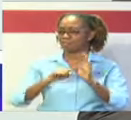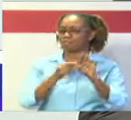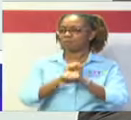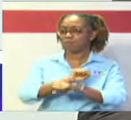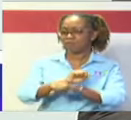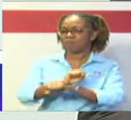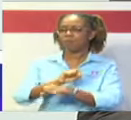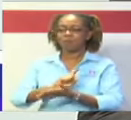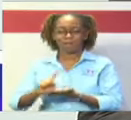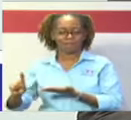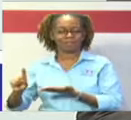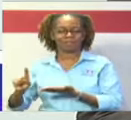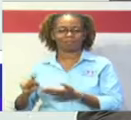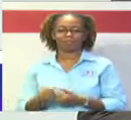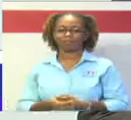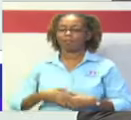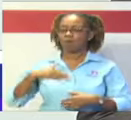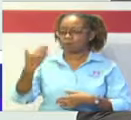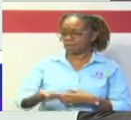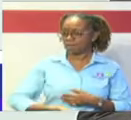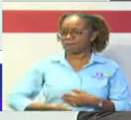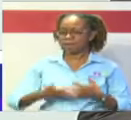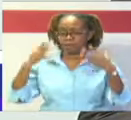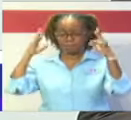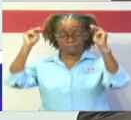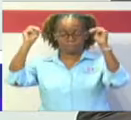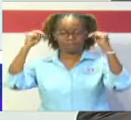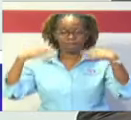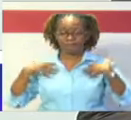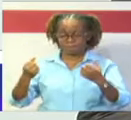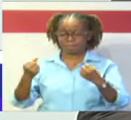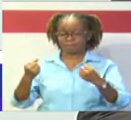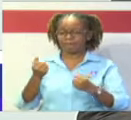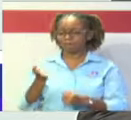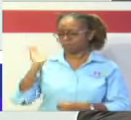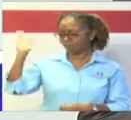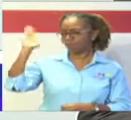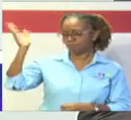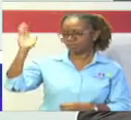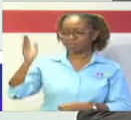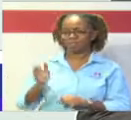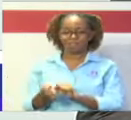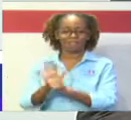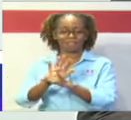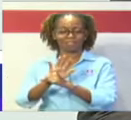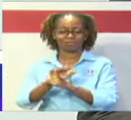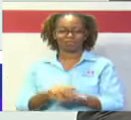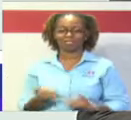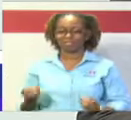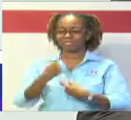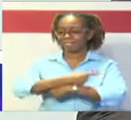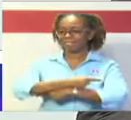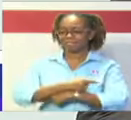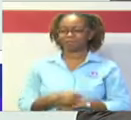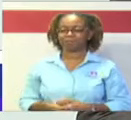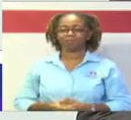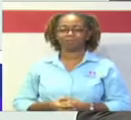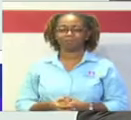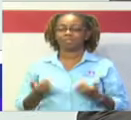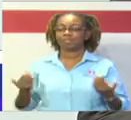Health's National COVID-19 Update for Monday, 6 September 2021. Today on our panel, we have Dr.